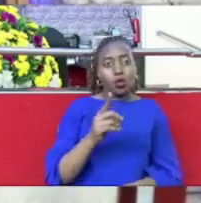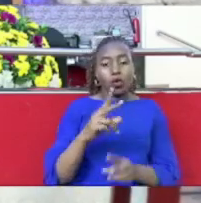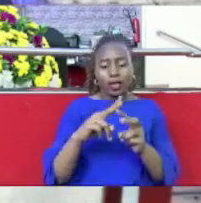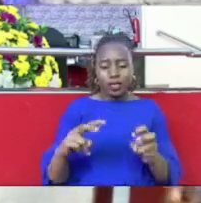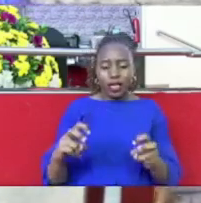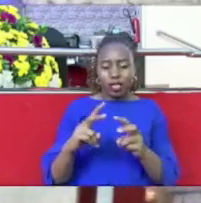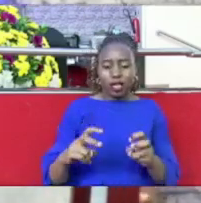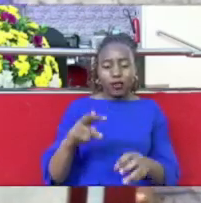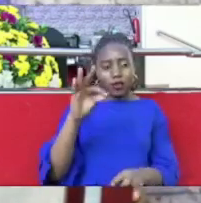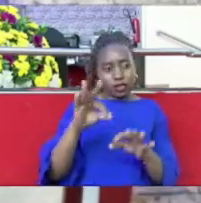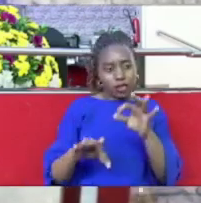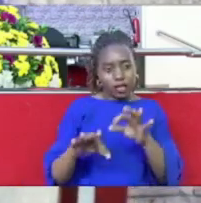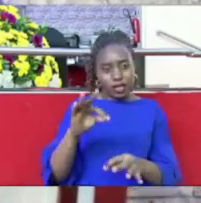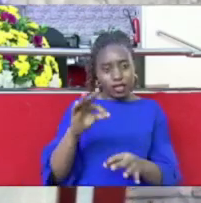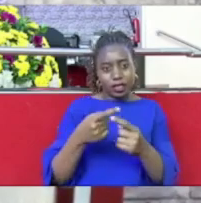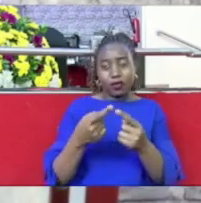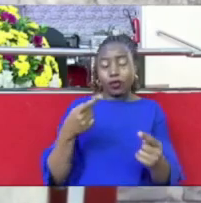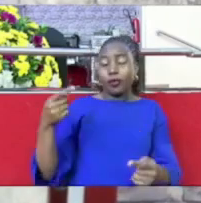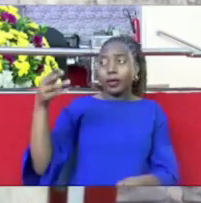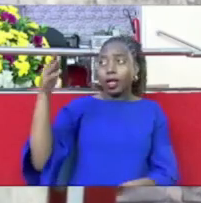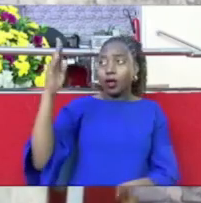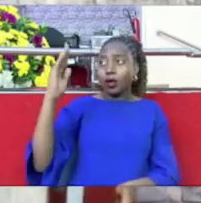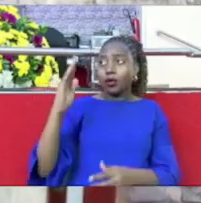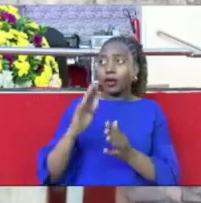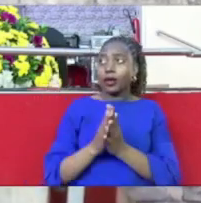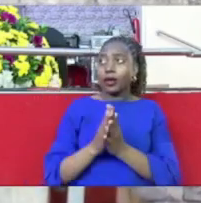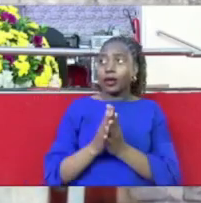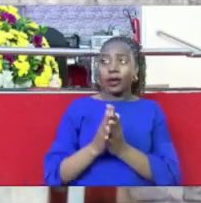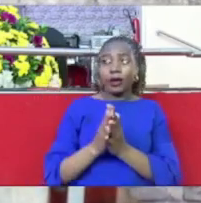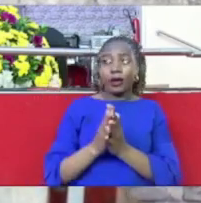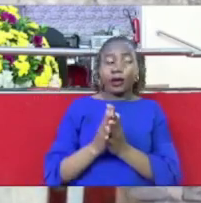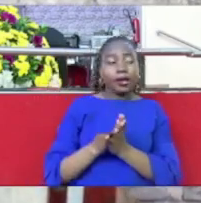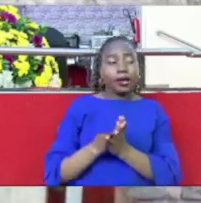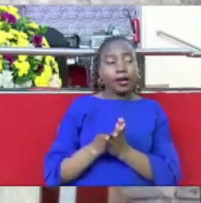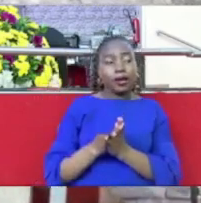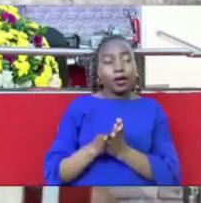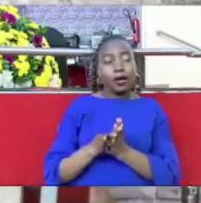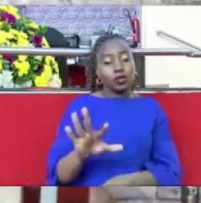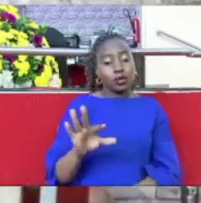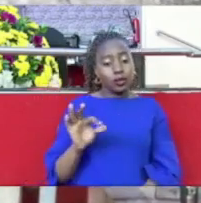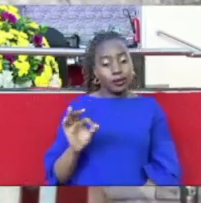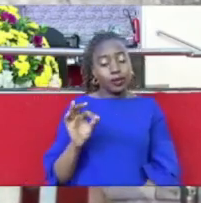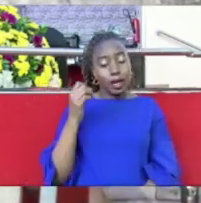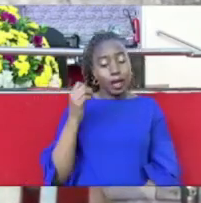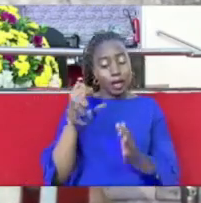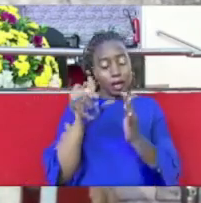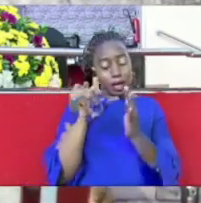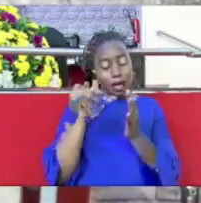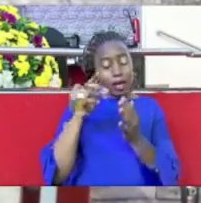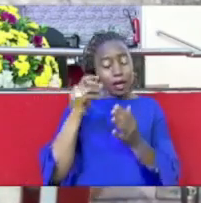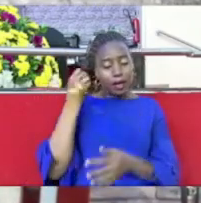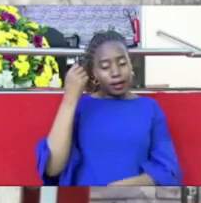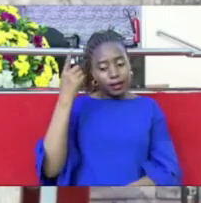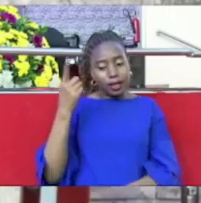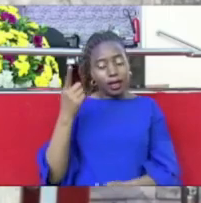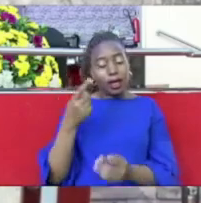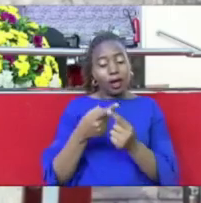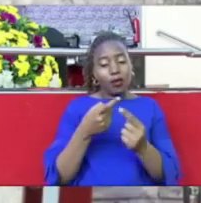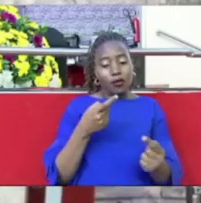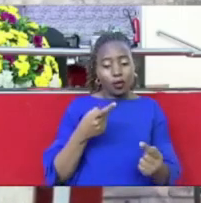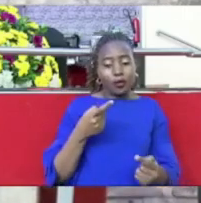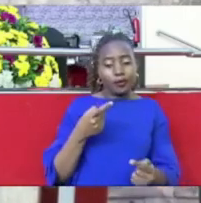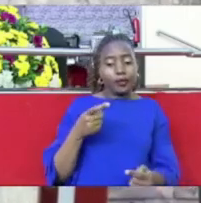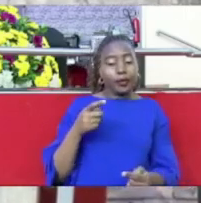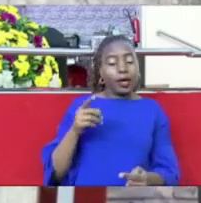Ambaye anatafuta haki toka kwake Mungu. Pick the lesson from the poor widow. Jifunze toka kwa huyu mjane maskini. When you look at